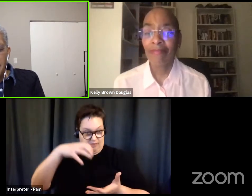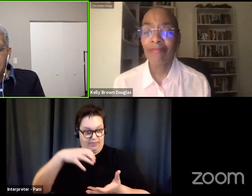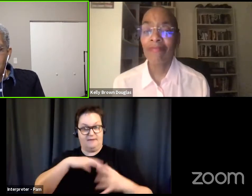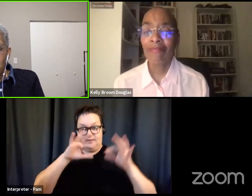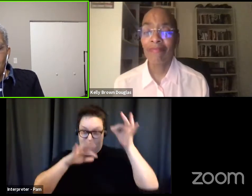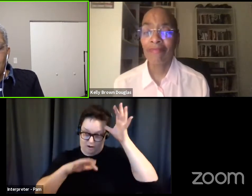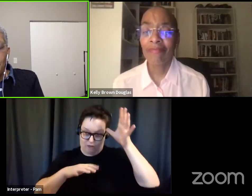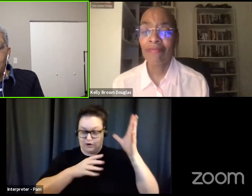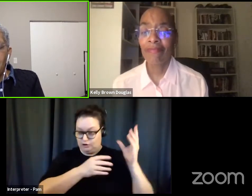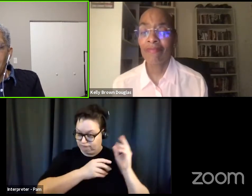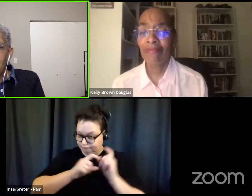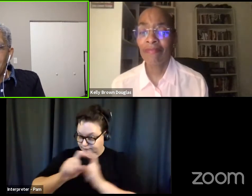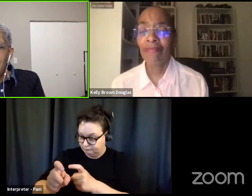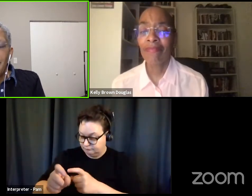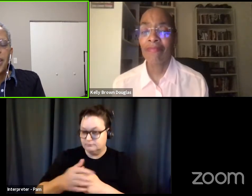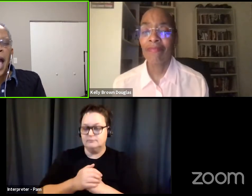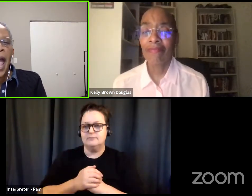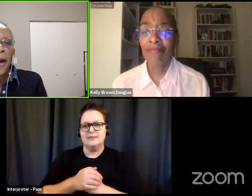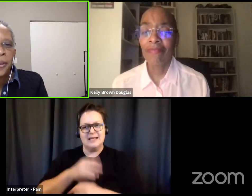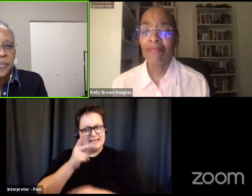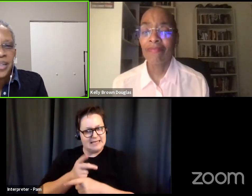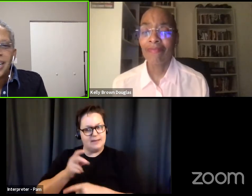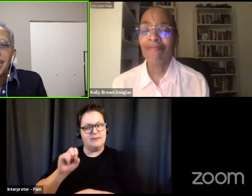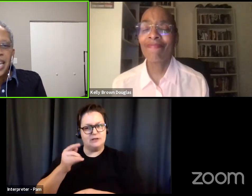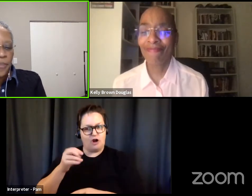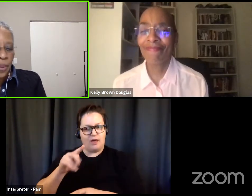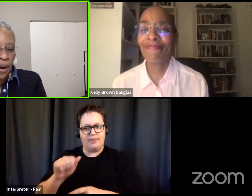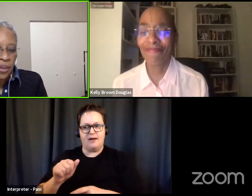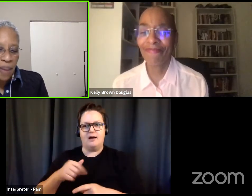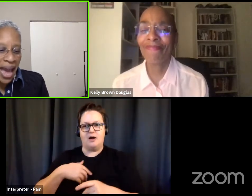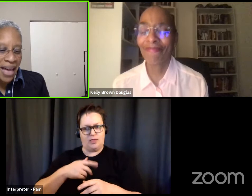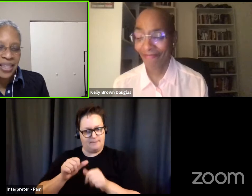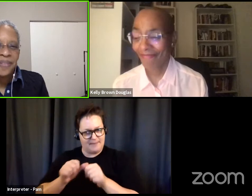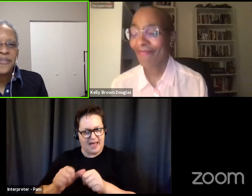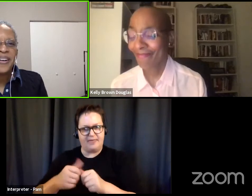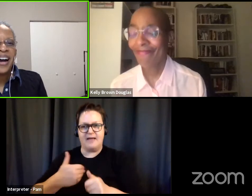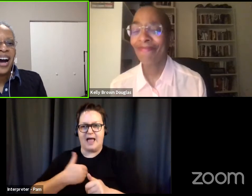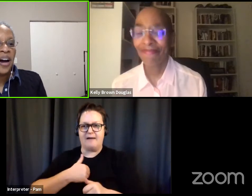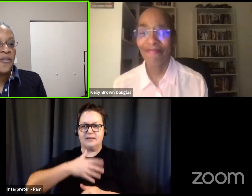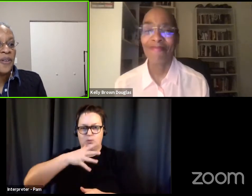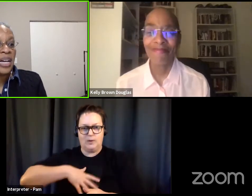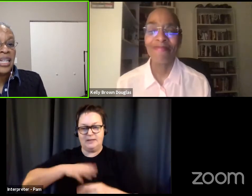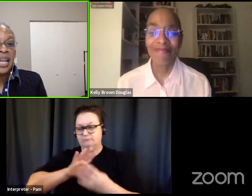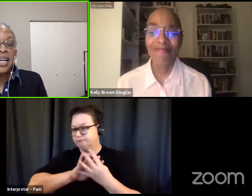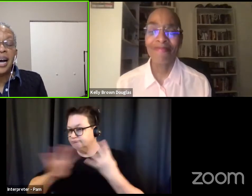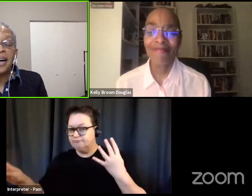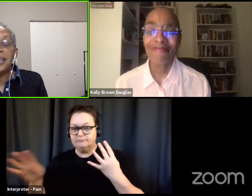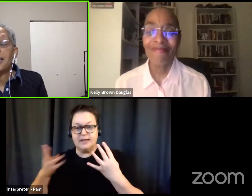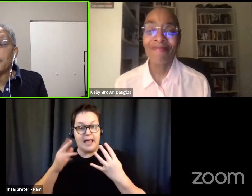the path of, you know, having a harem, keep him on the path